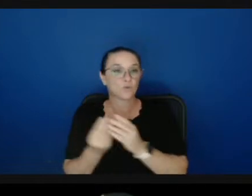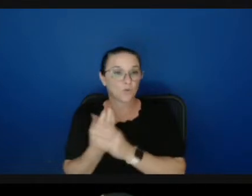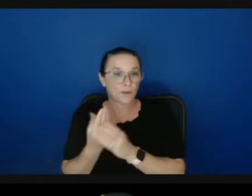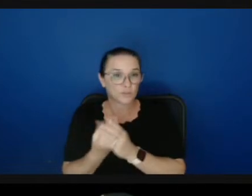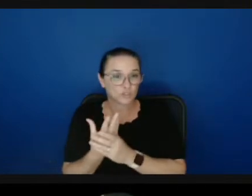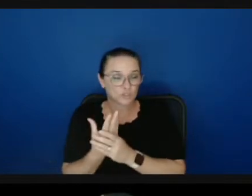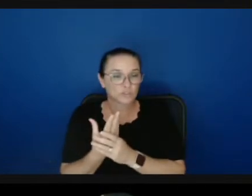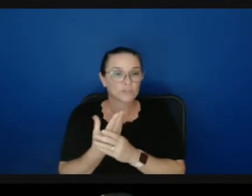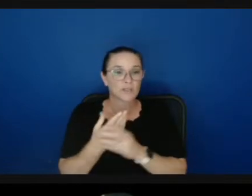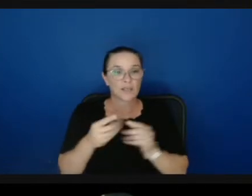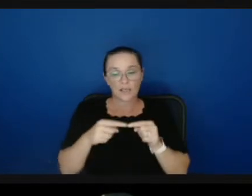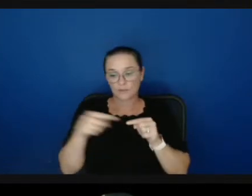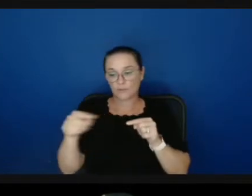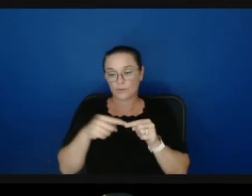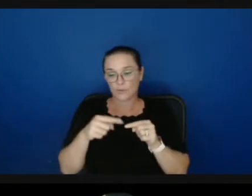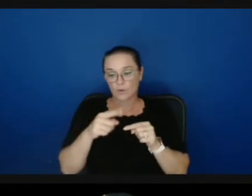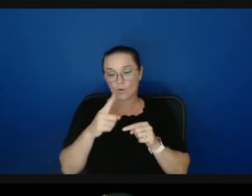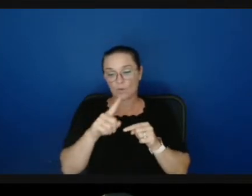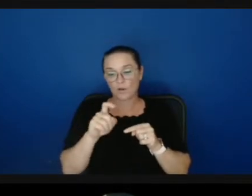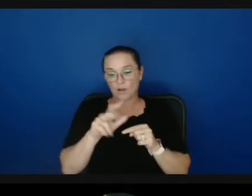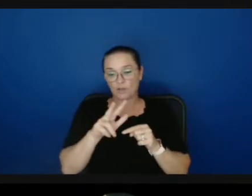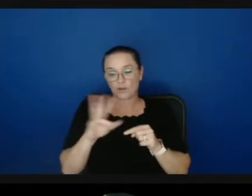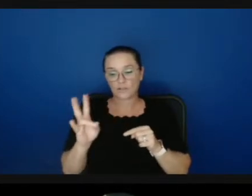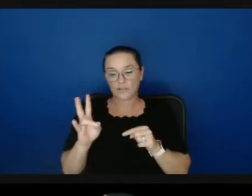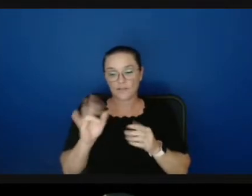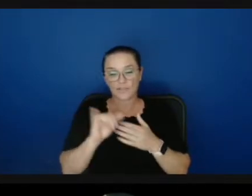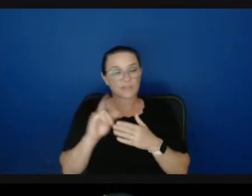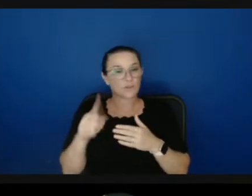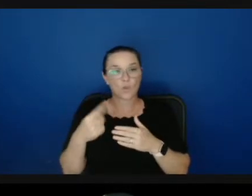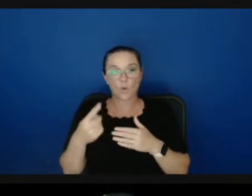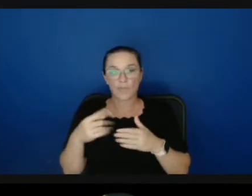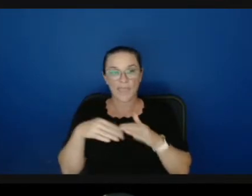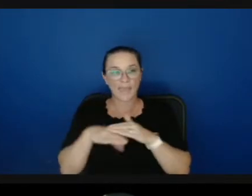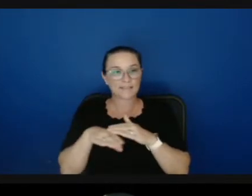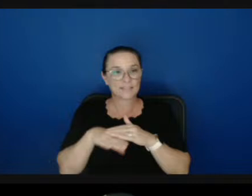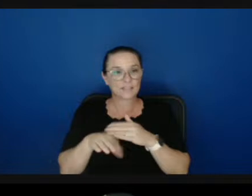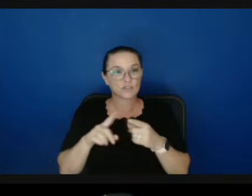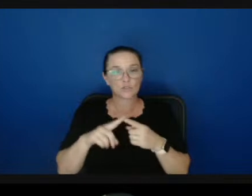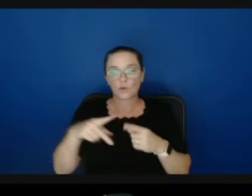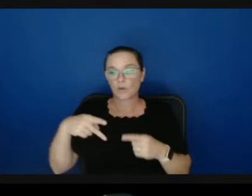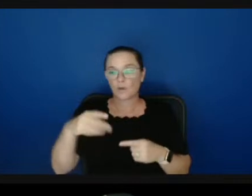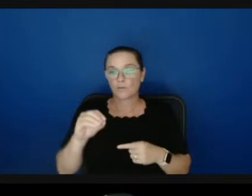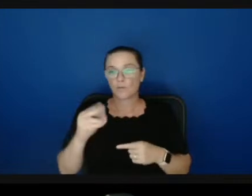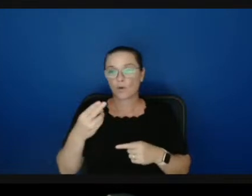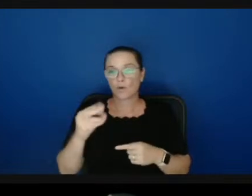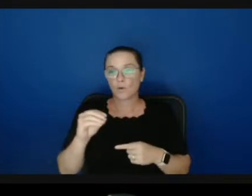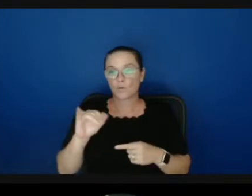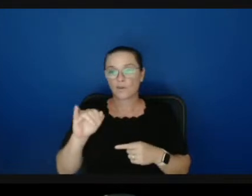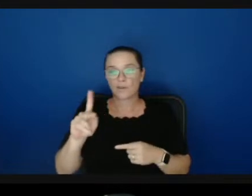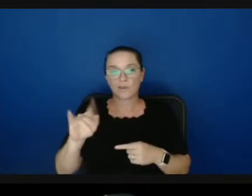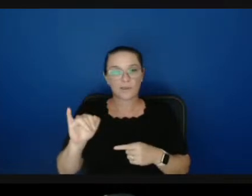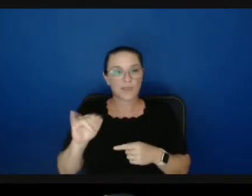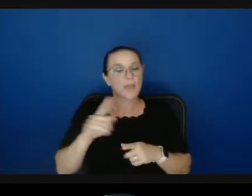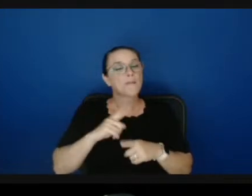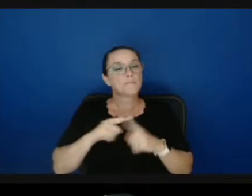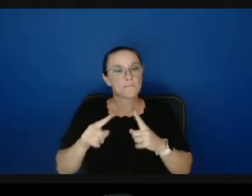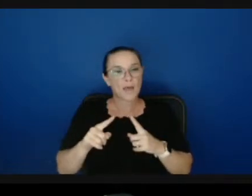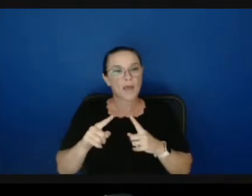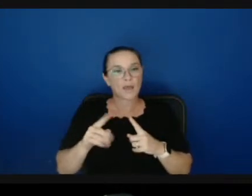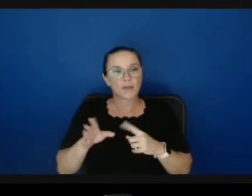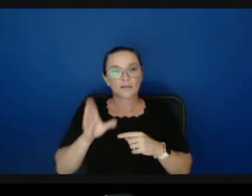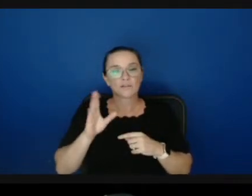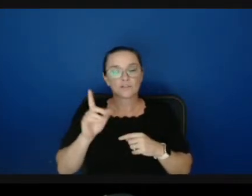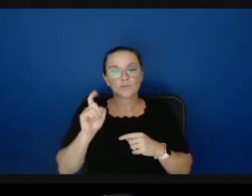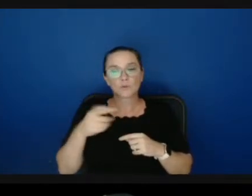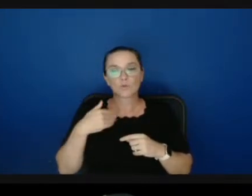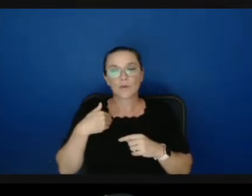Highway 137. And that is currently the only access into Poiki, but there is slated road construction set